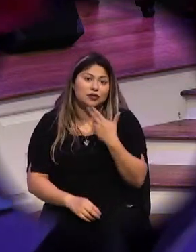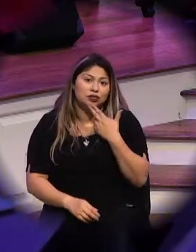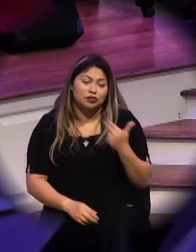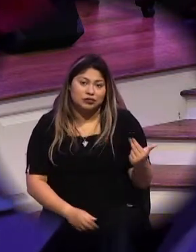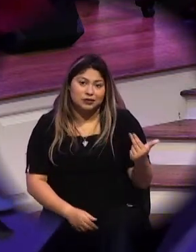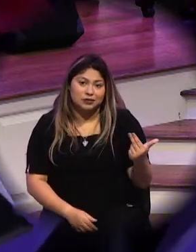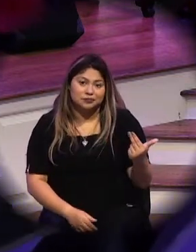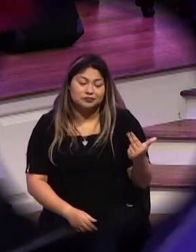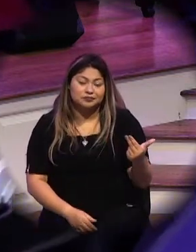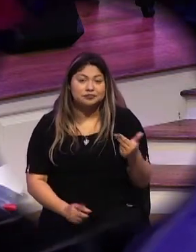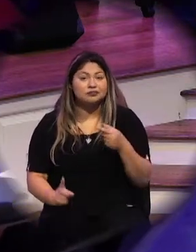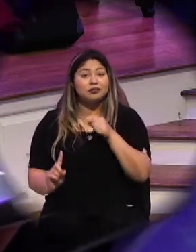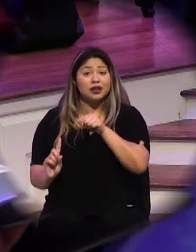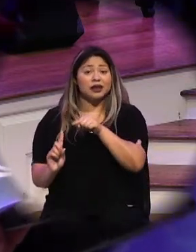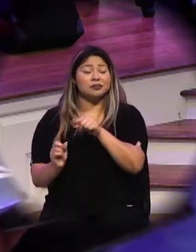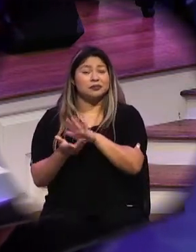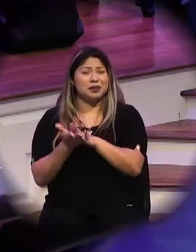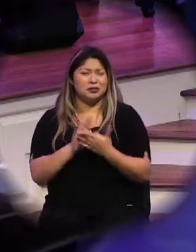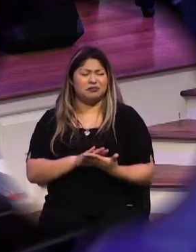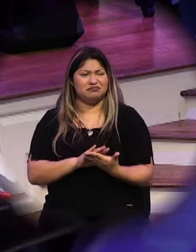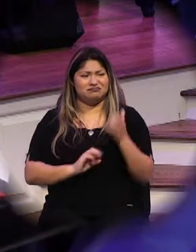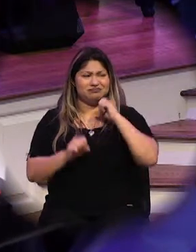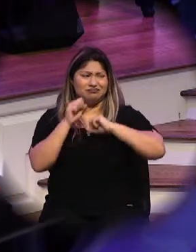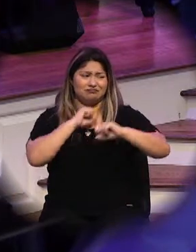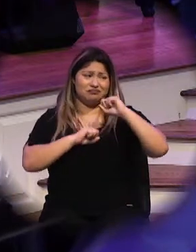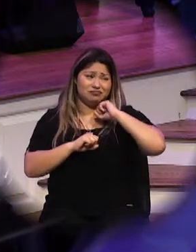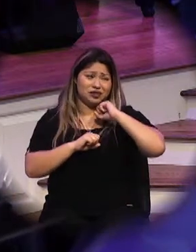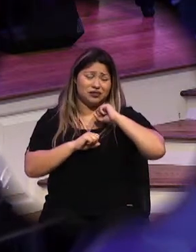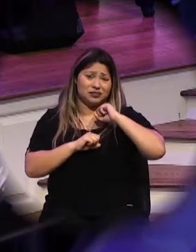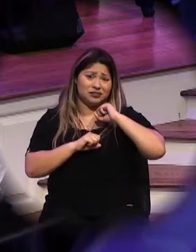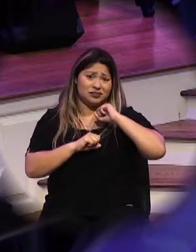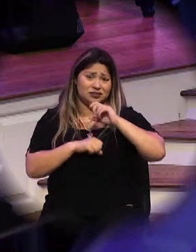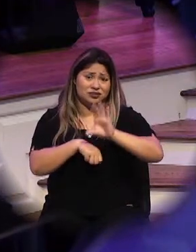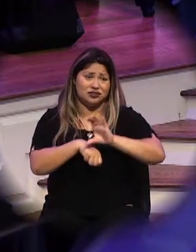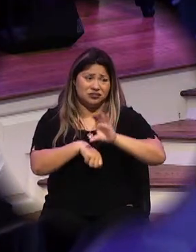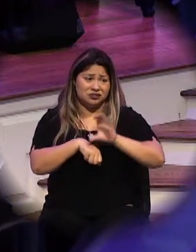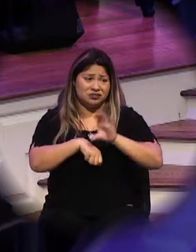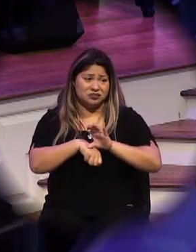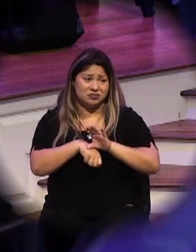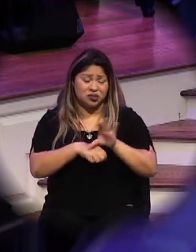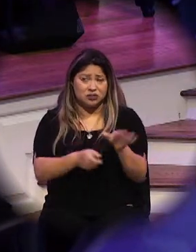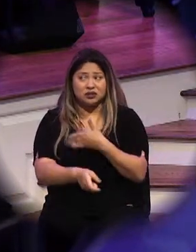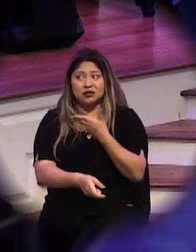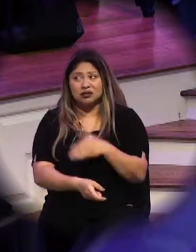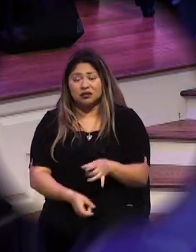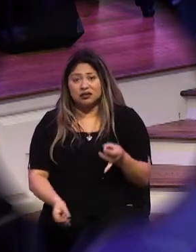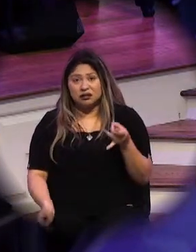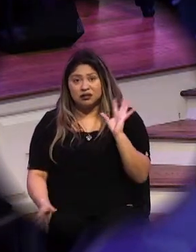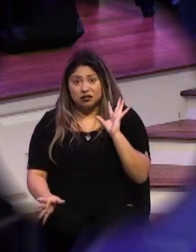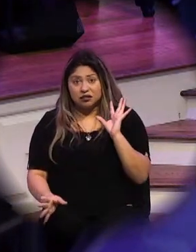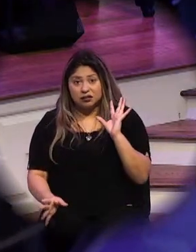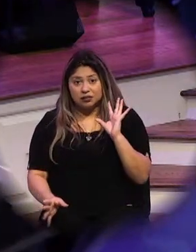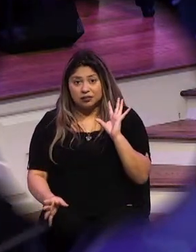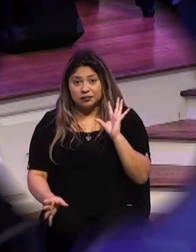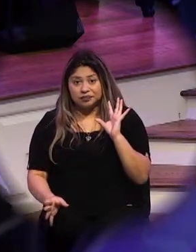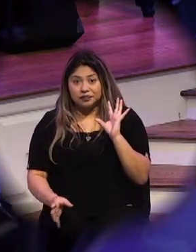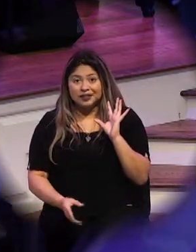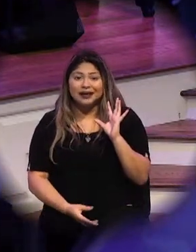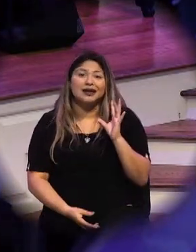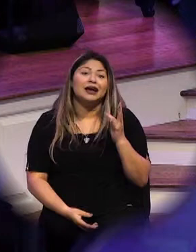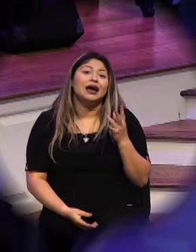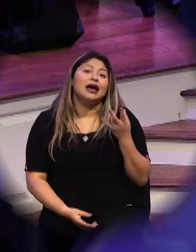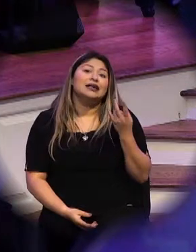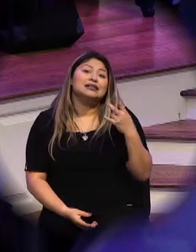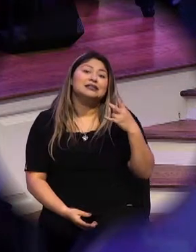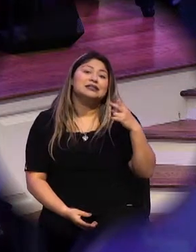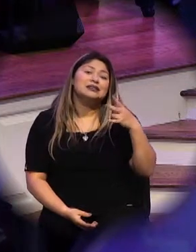frustrated with the music they were playing at church. Does that sound like a modern theme? This was in the 1700s, my friends. And so he couldn't